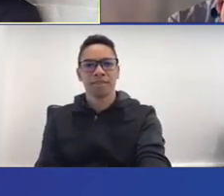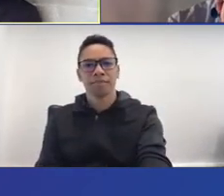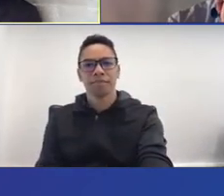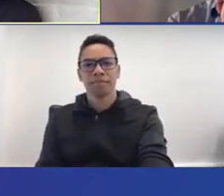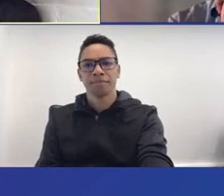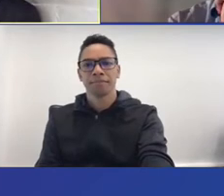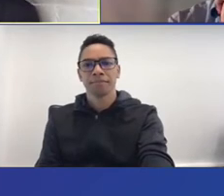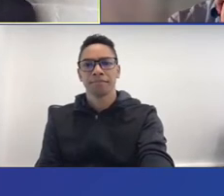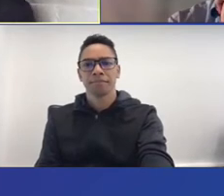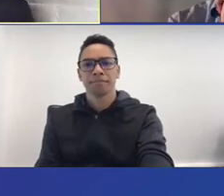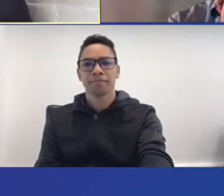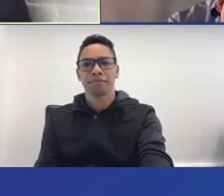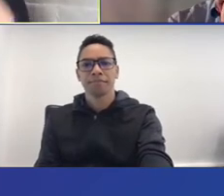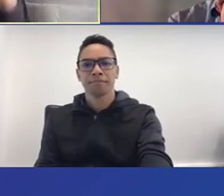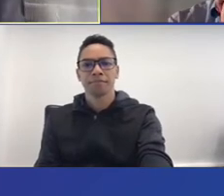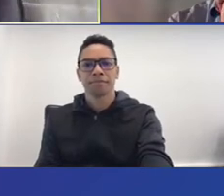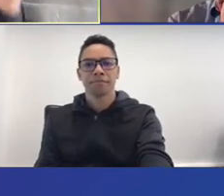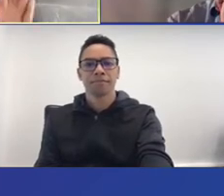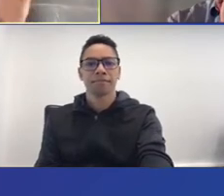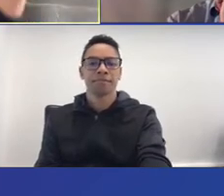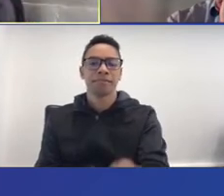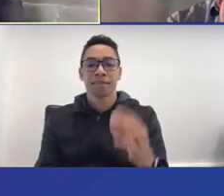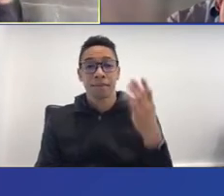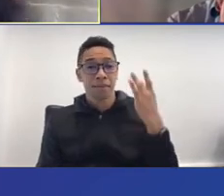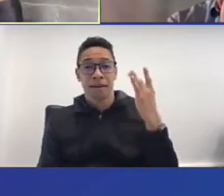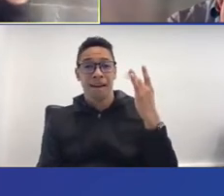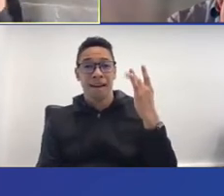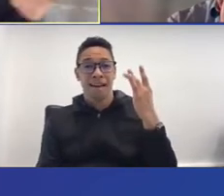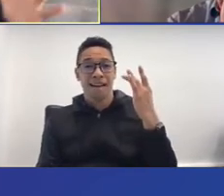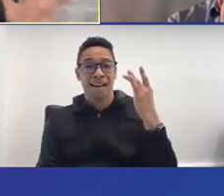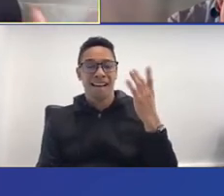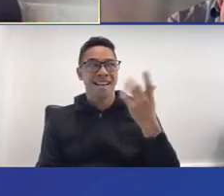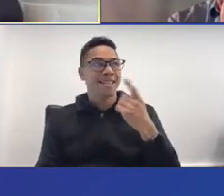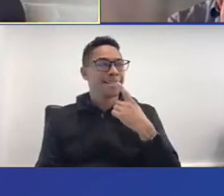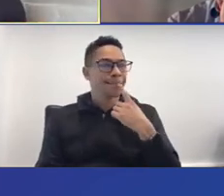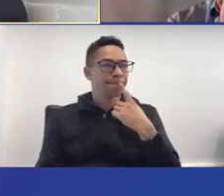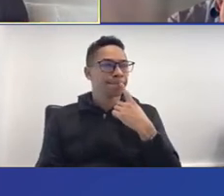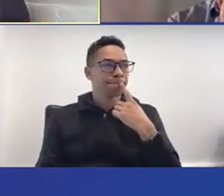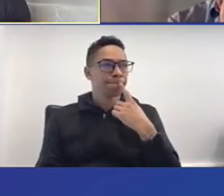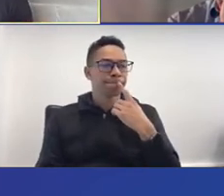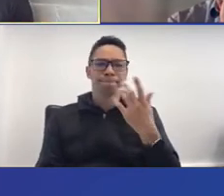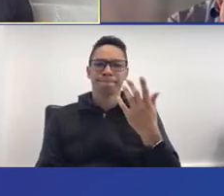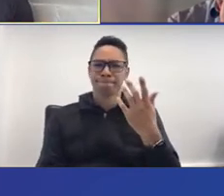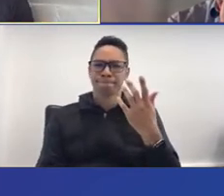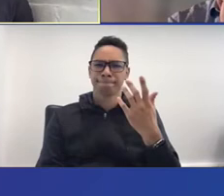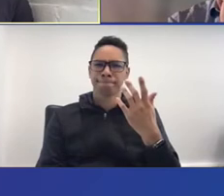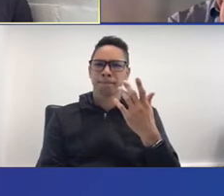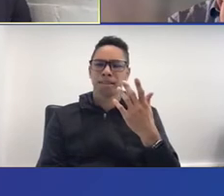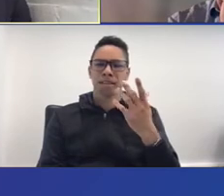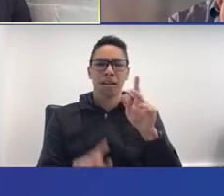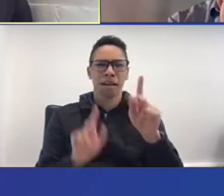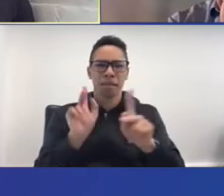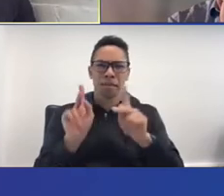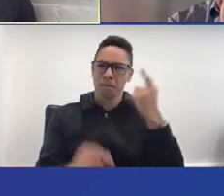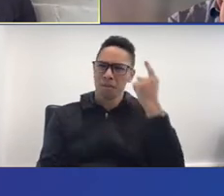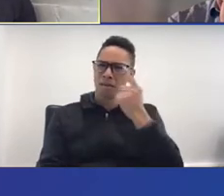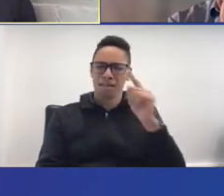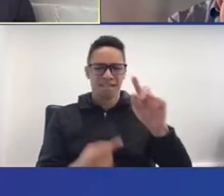because of that notion of what is a narrative. And I